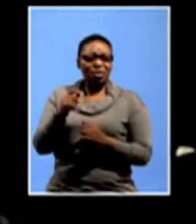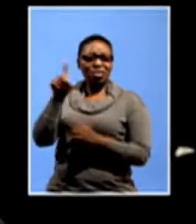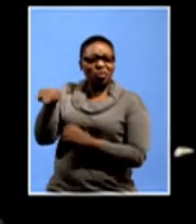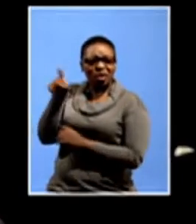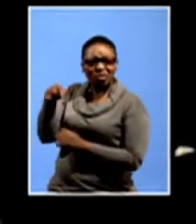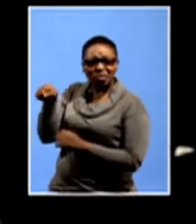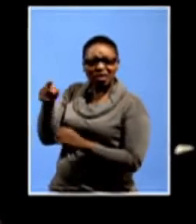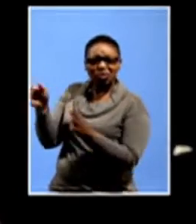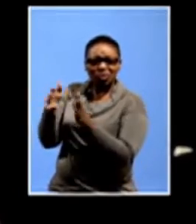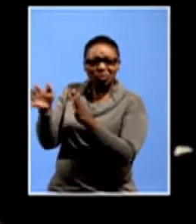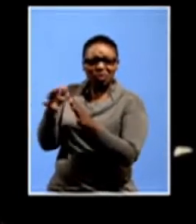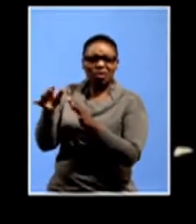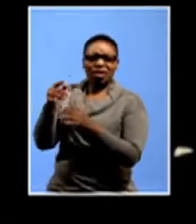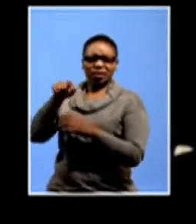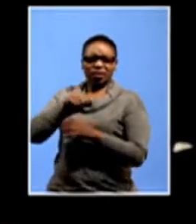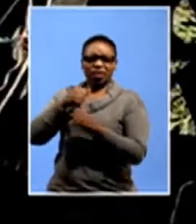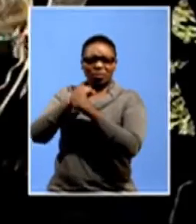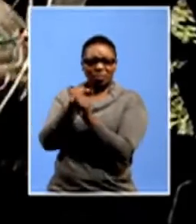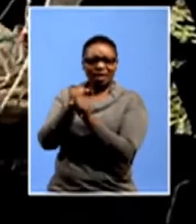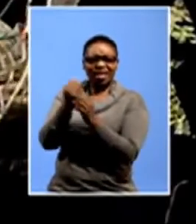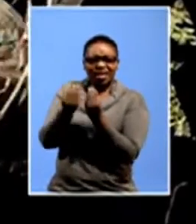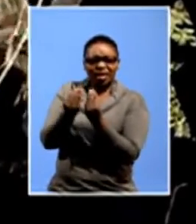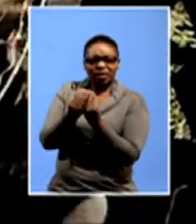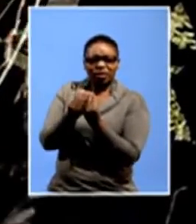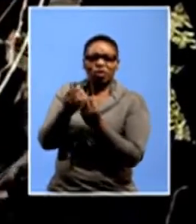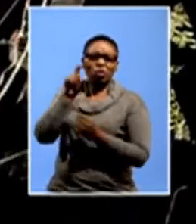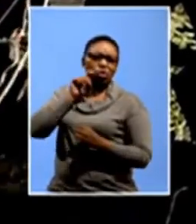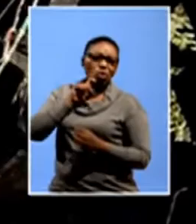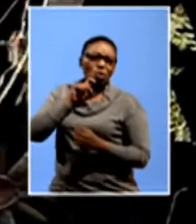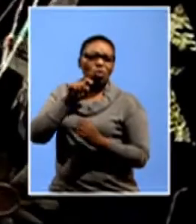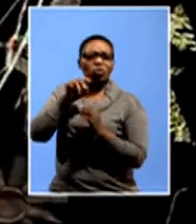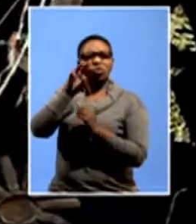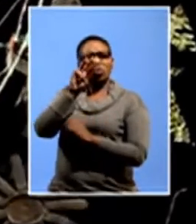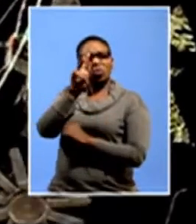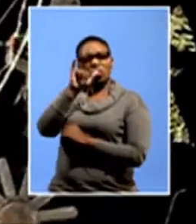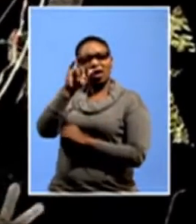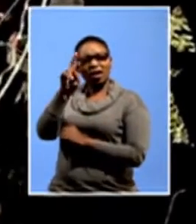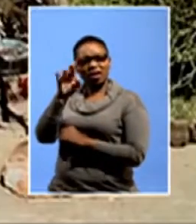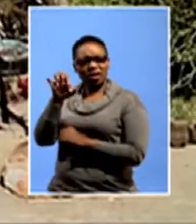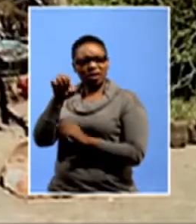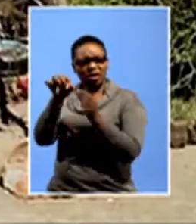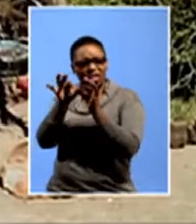betalen. Die windmills maak ik en die materialen die beginpunt, zoals ik zei,